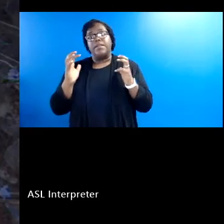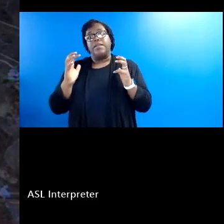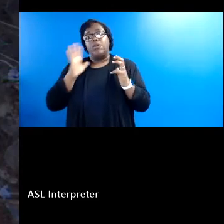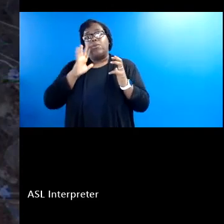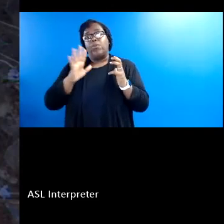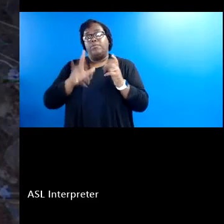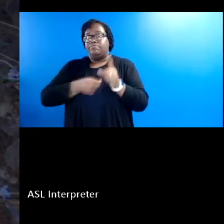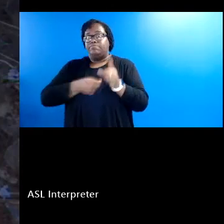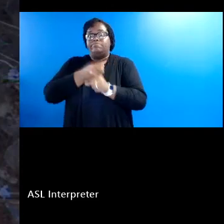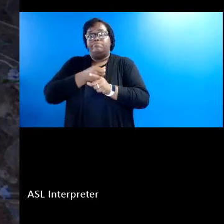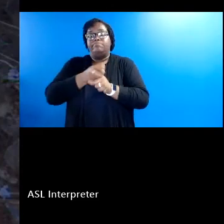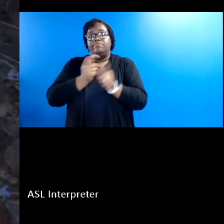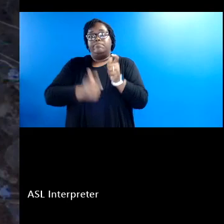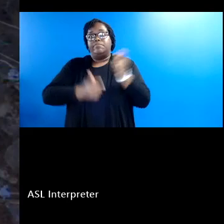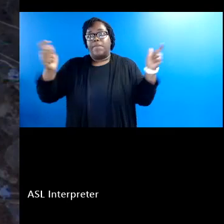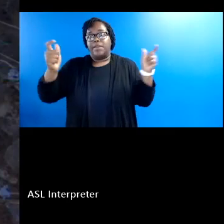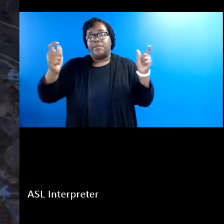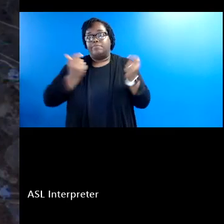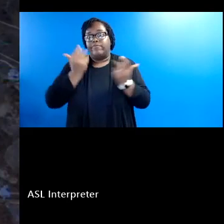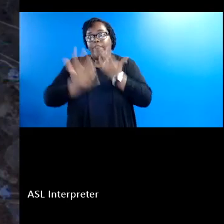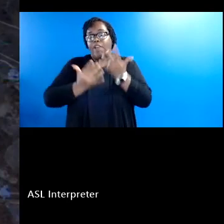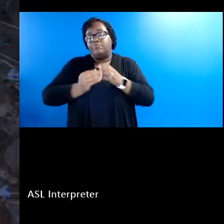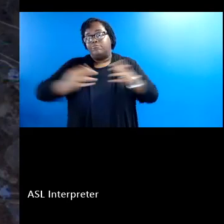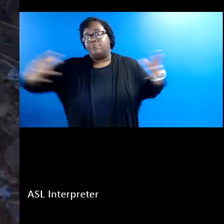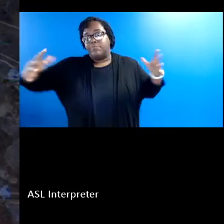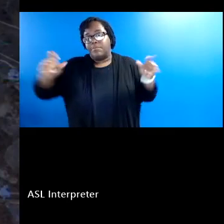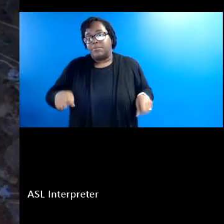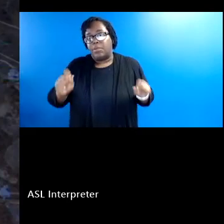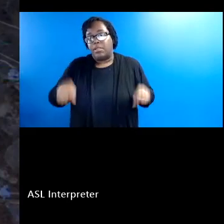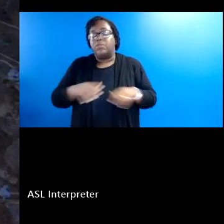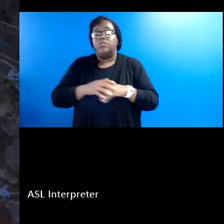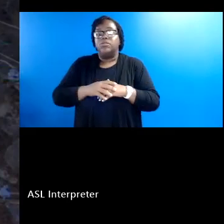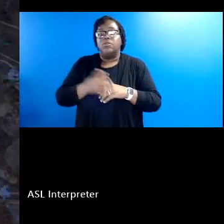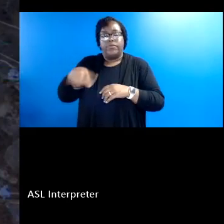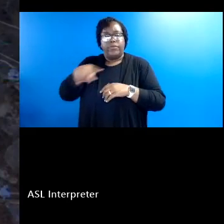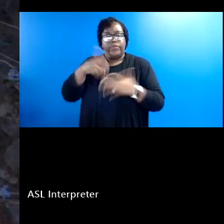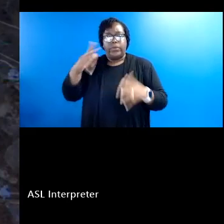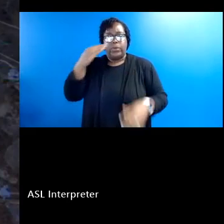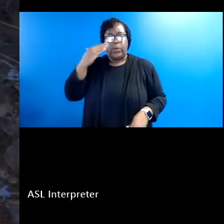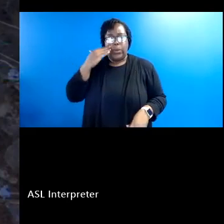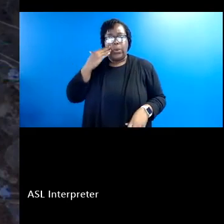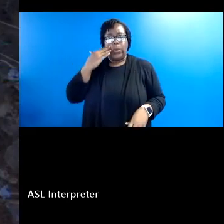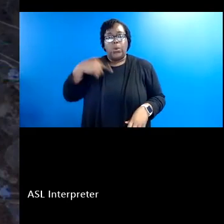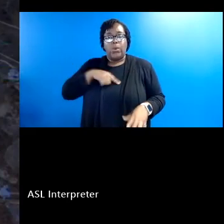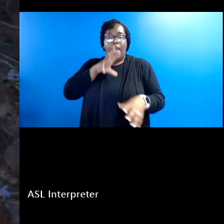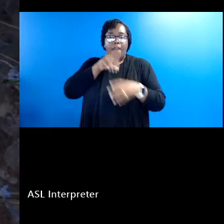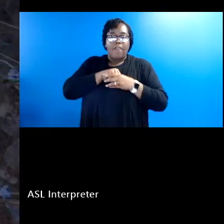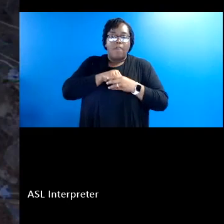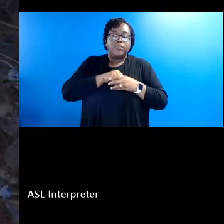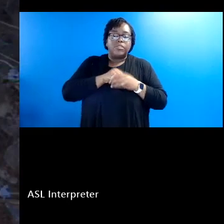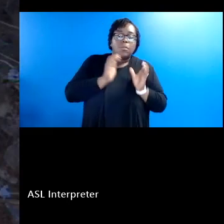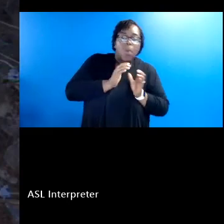activity. And we are already, as you're well aware as well, are engaged in small and medium